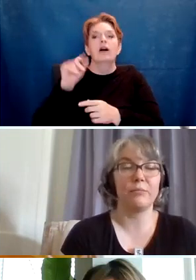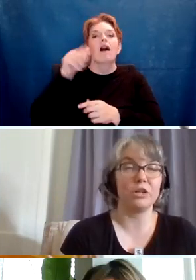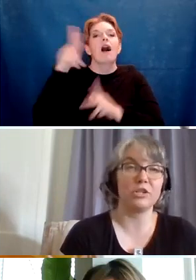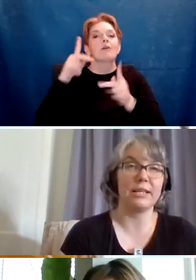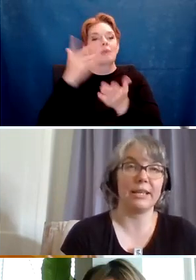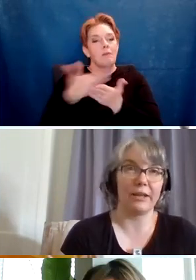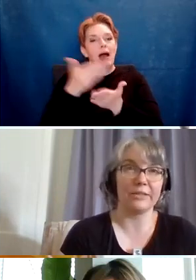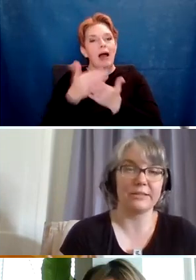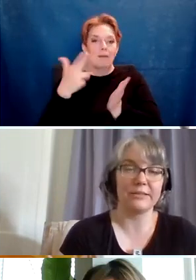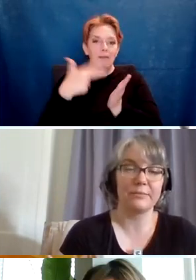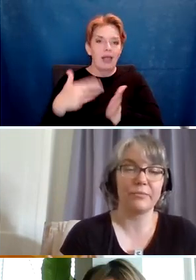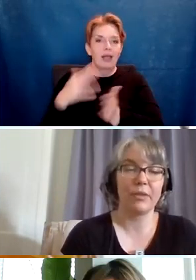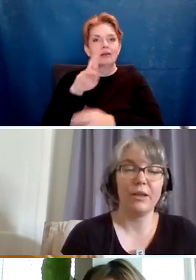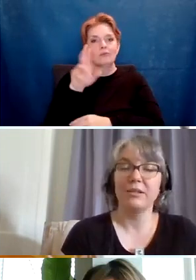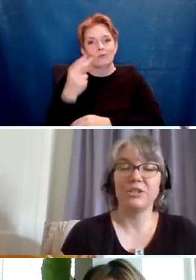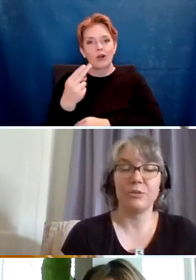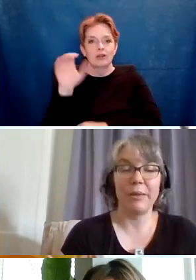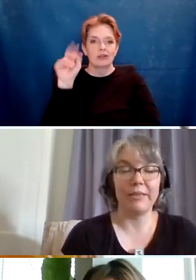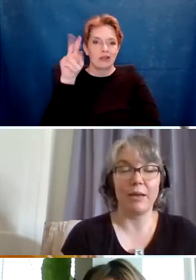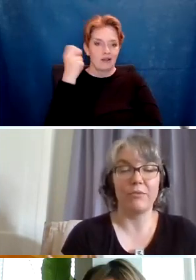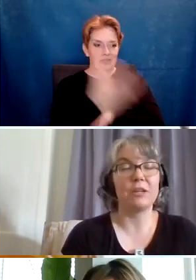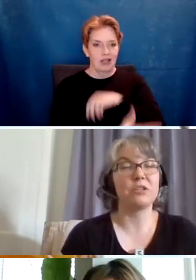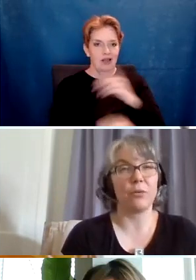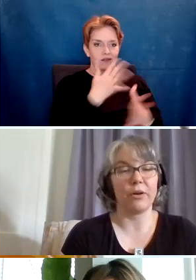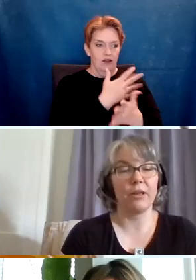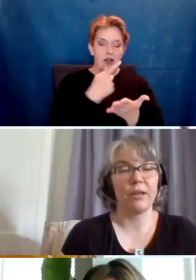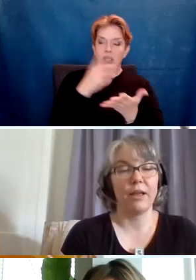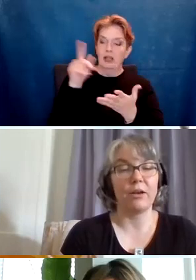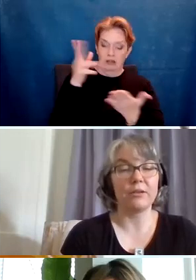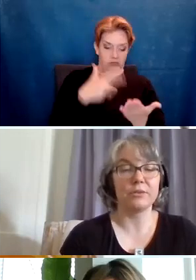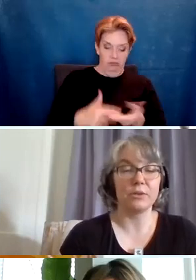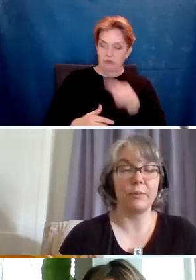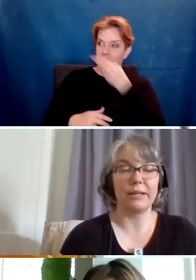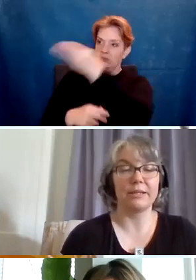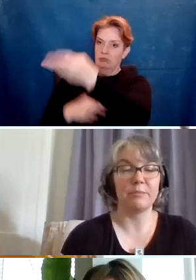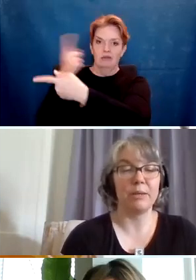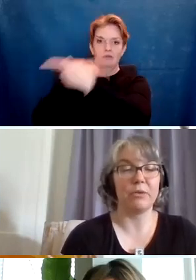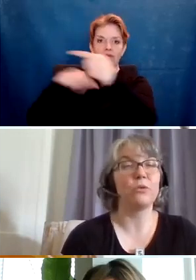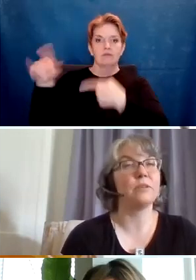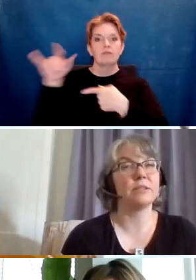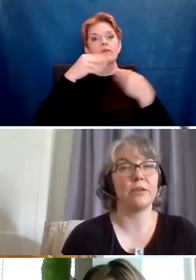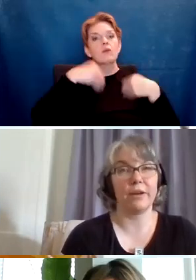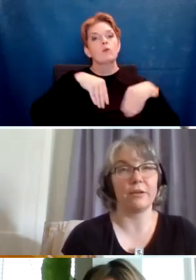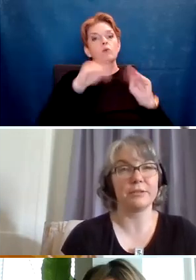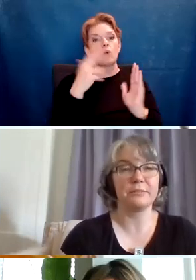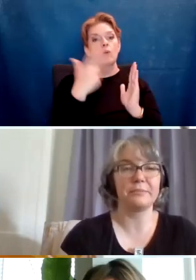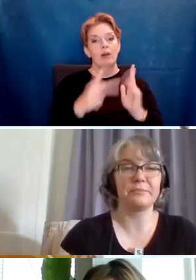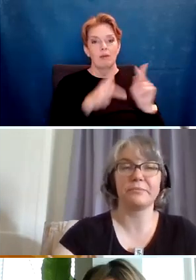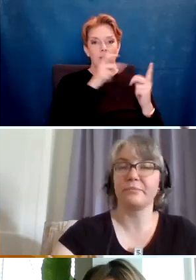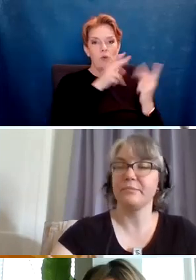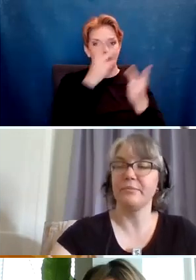paints, brushes, and canvases. She repaid them with finished artwork and also sold paintings to people who visited her